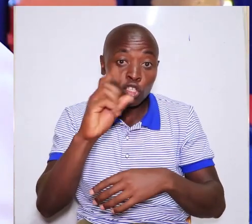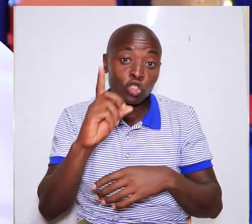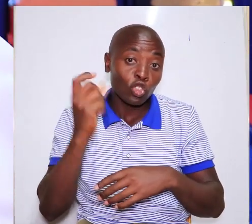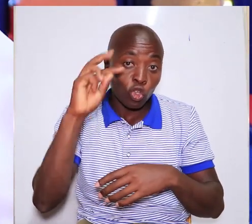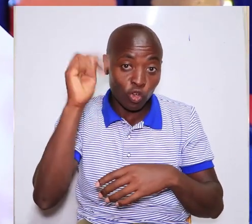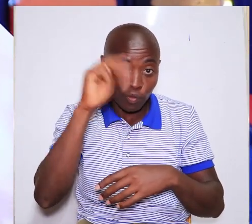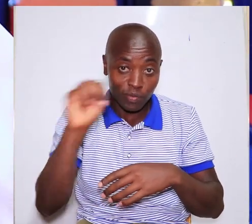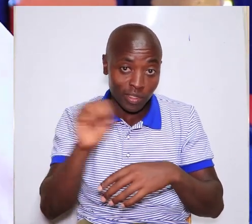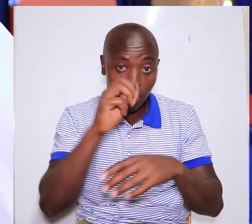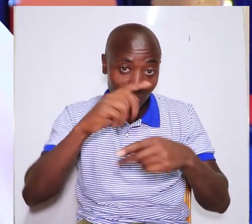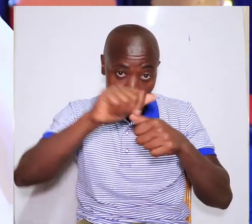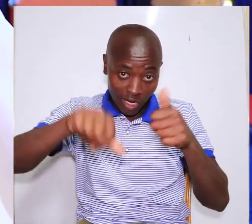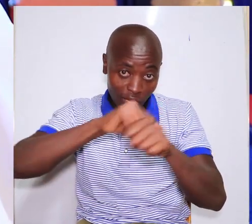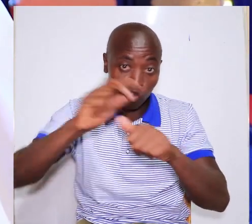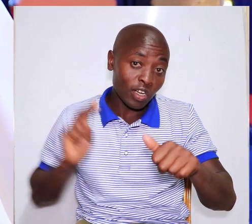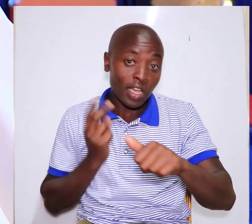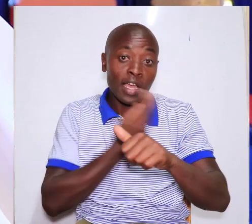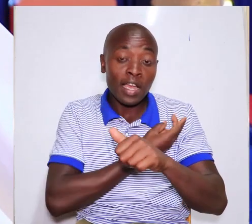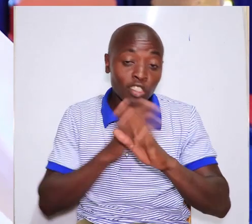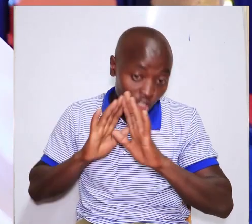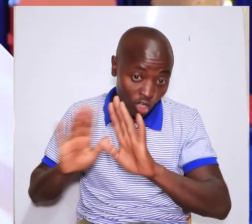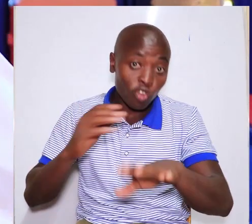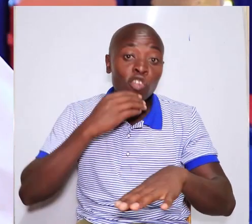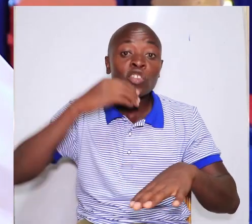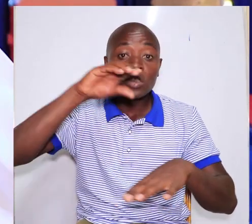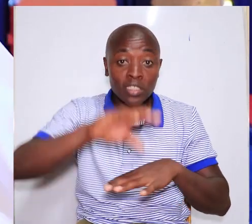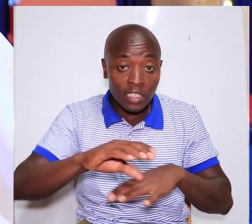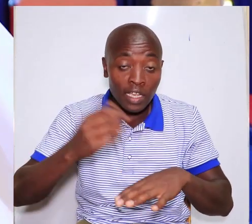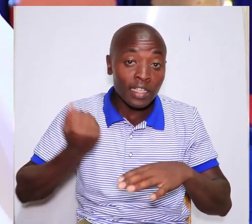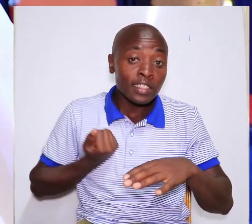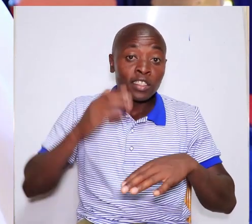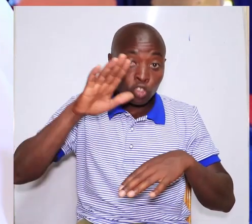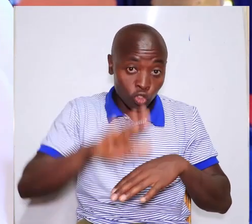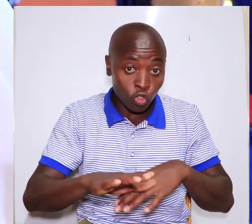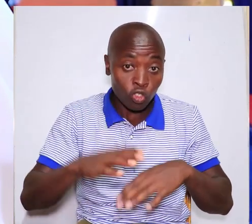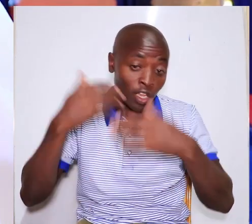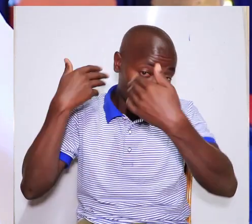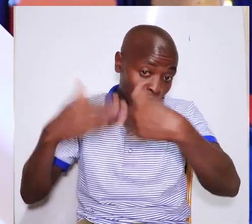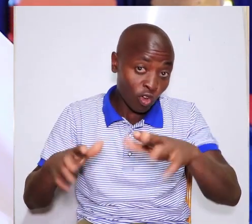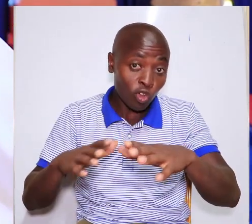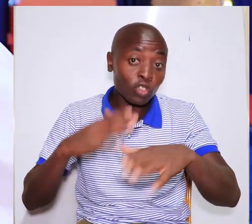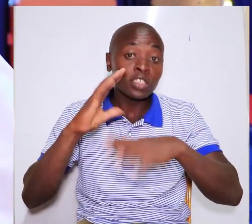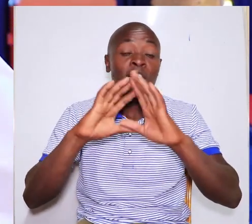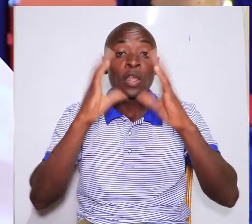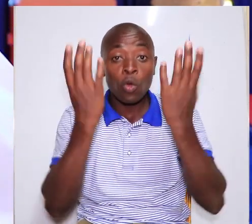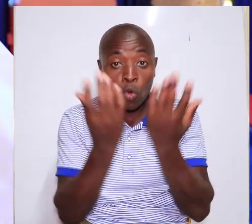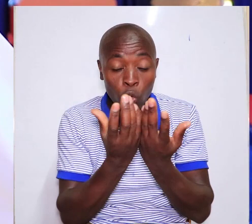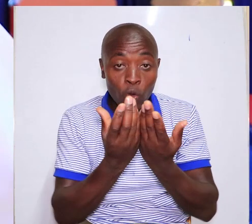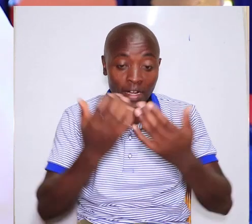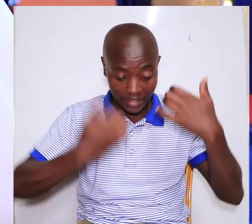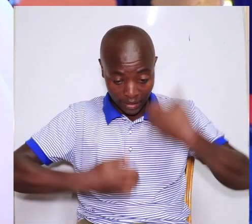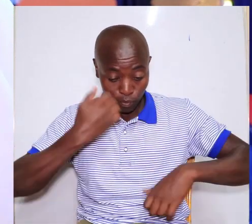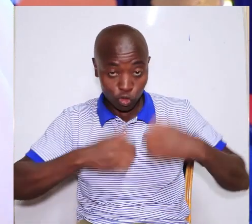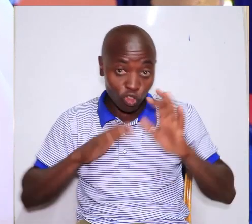around us? The prodigal sons and daughters lost in partying world, the